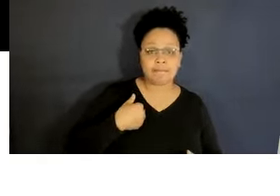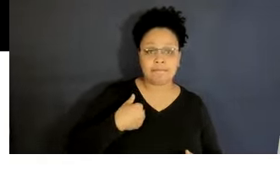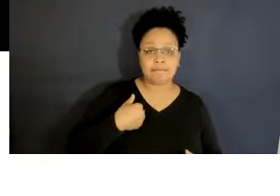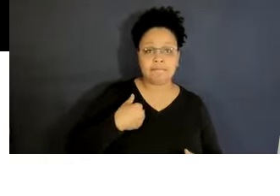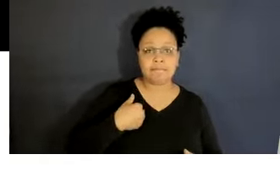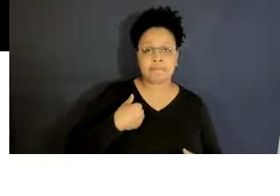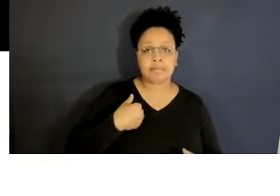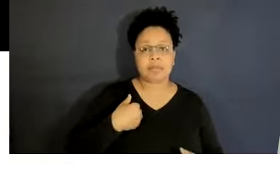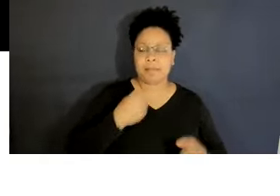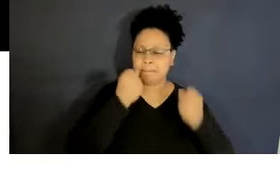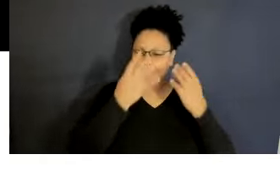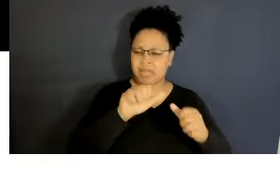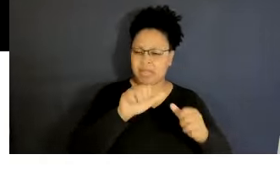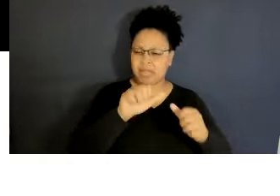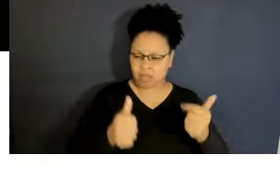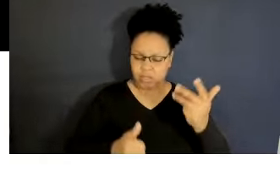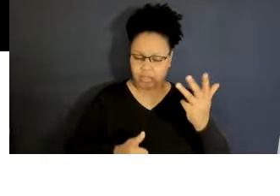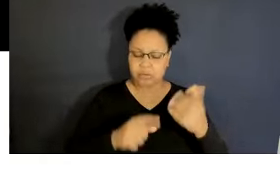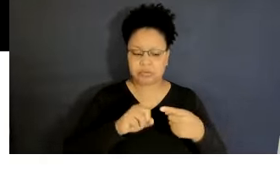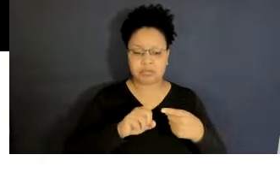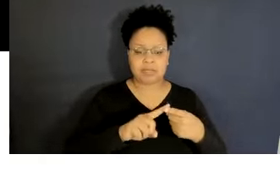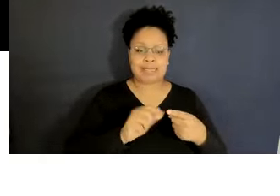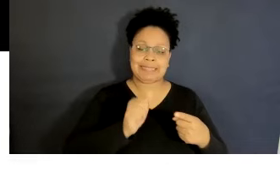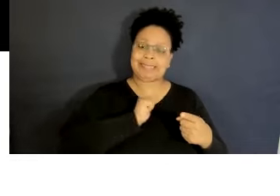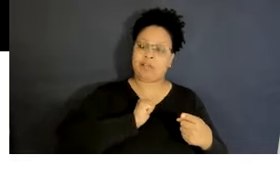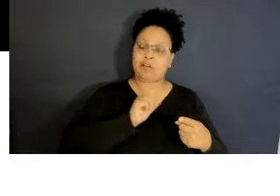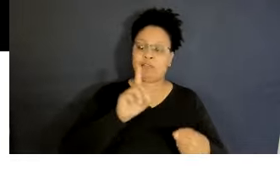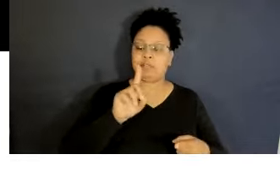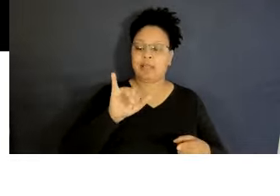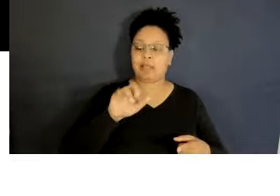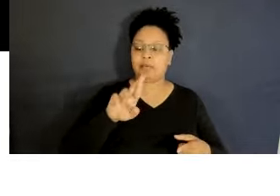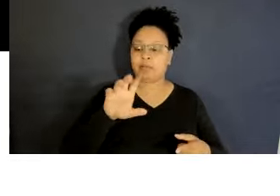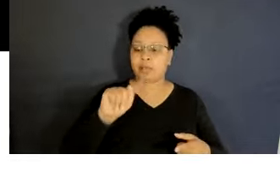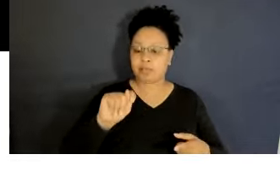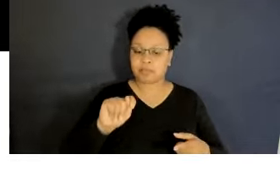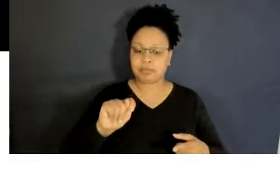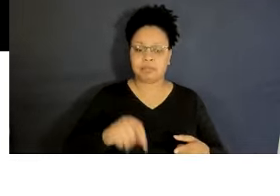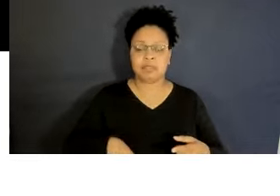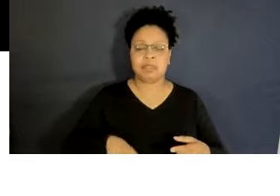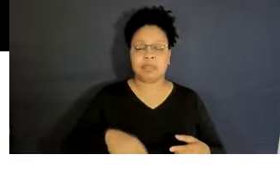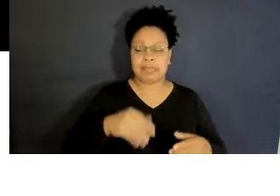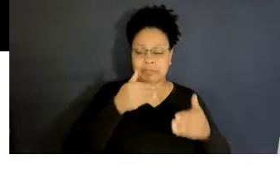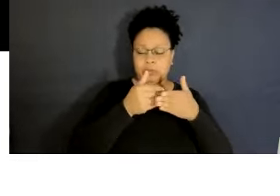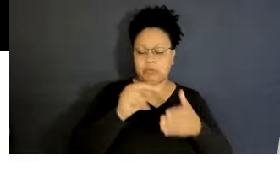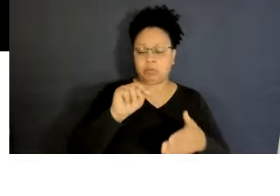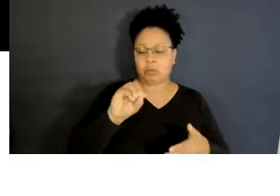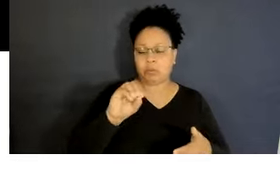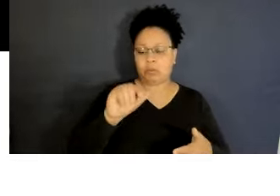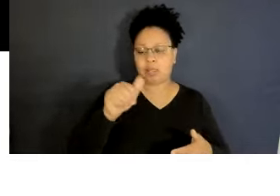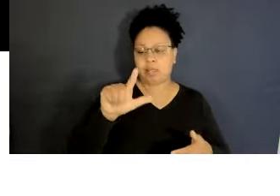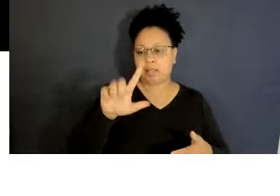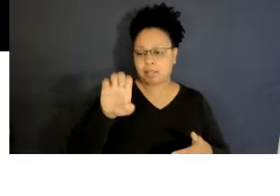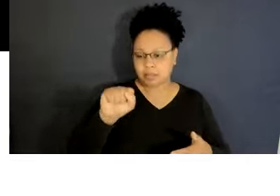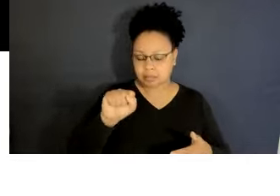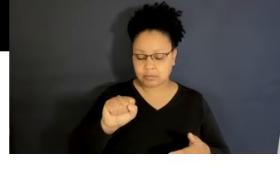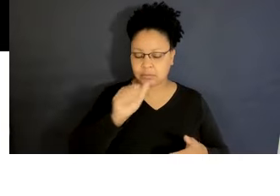several others, such as Self-Direct down in Nogales, Arizona.